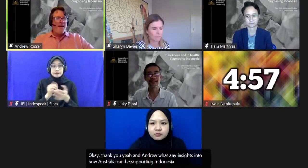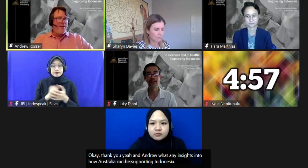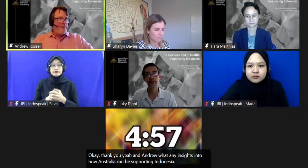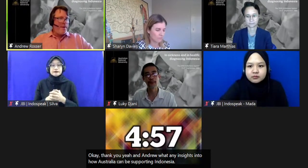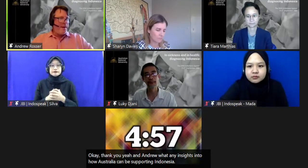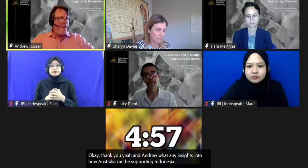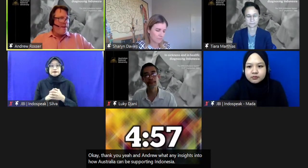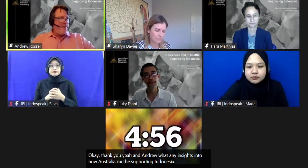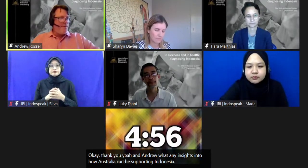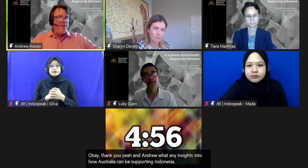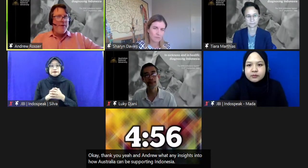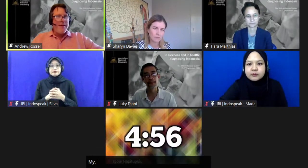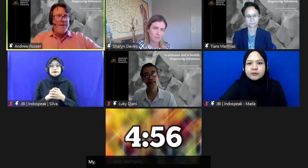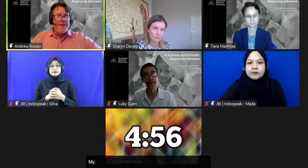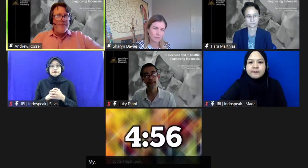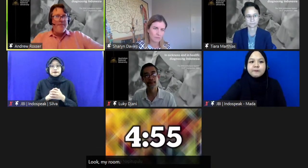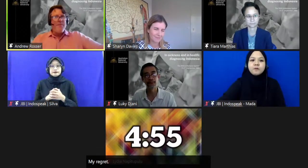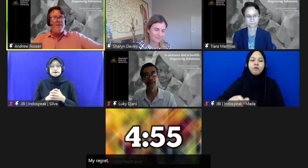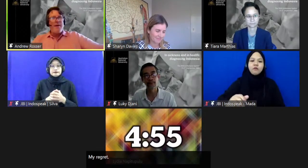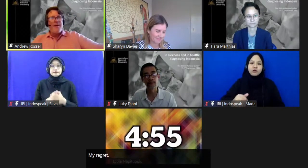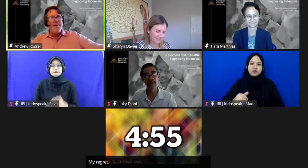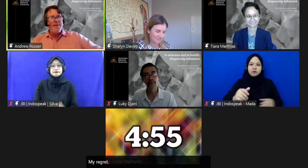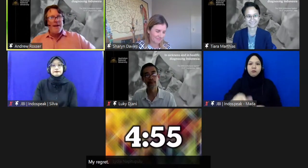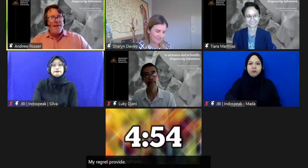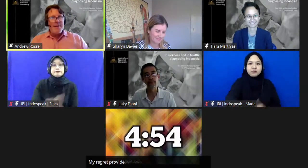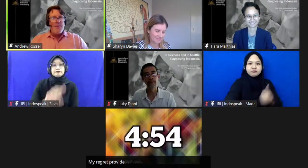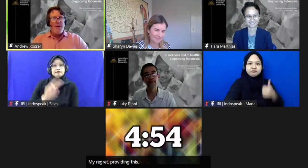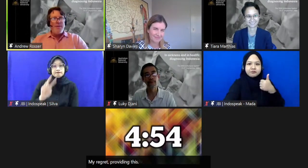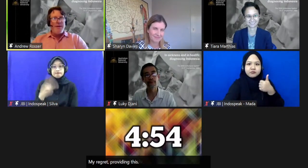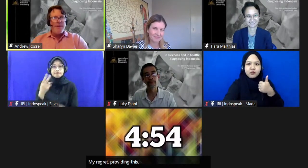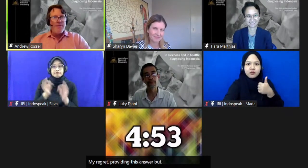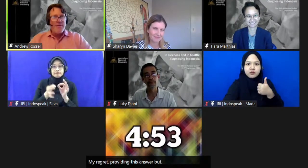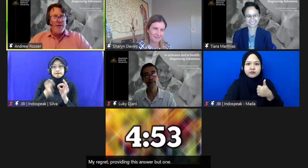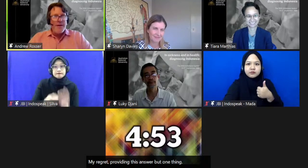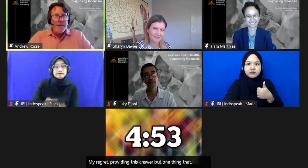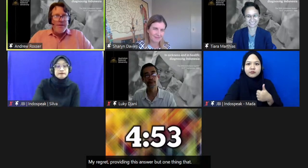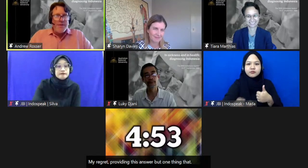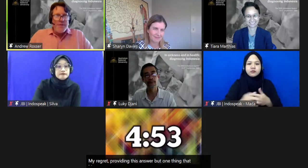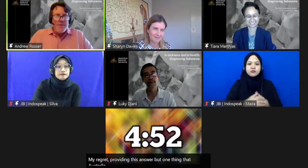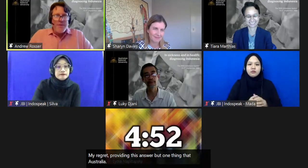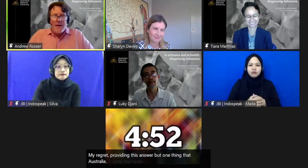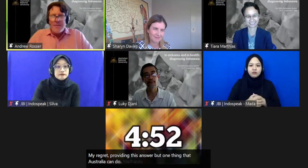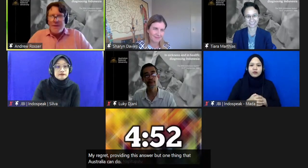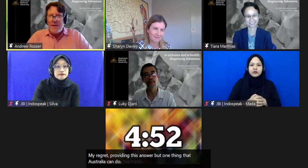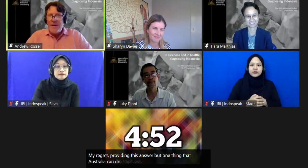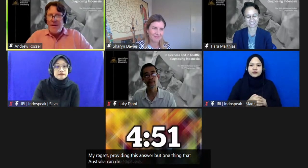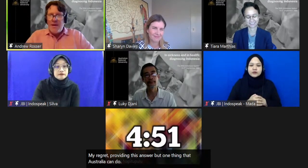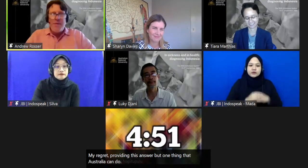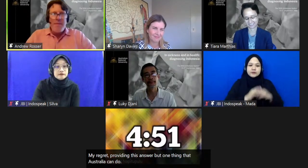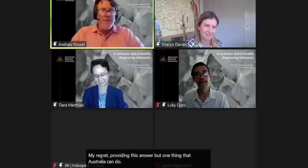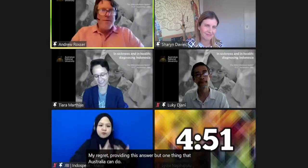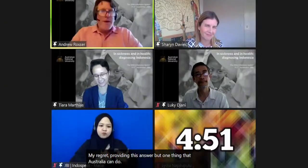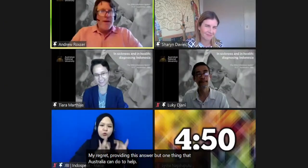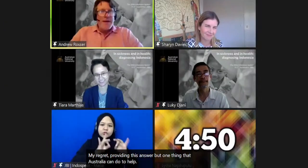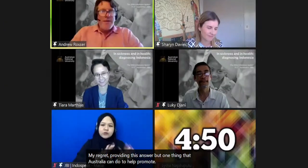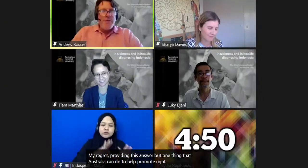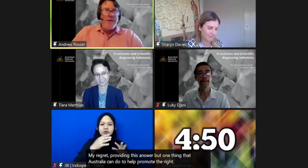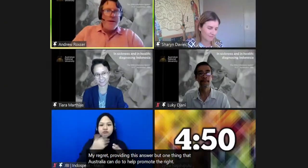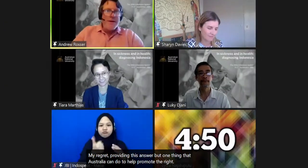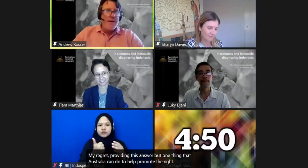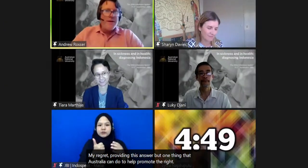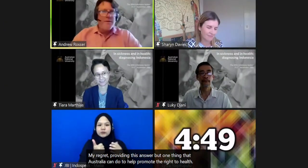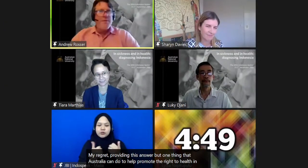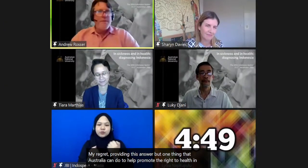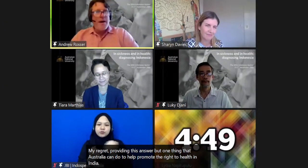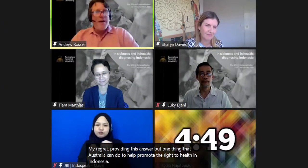Look, I may regret providing this answer, but one thing that Australia can do to help promote the right to health